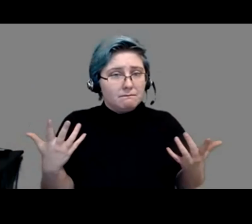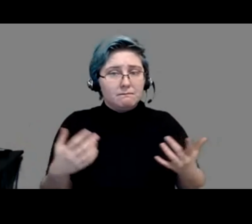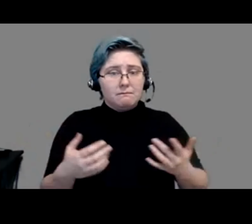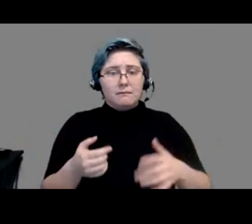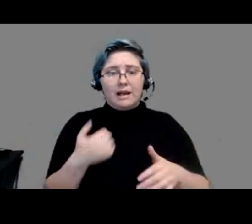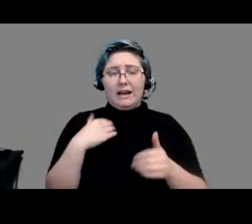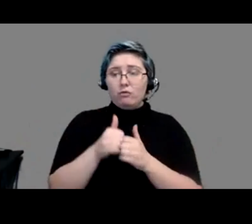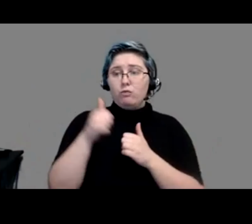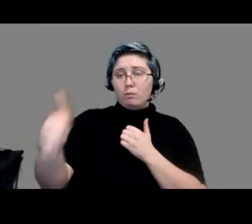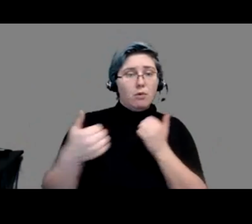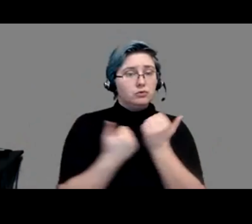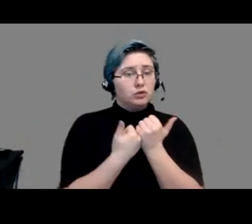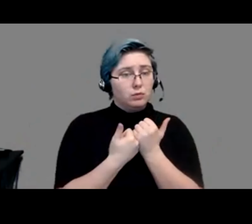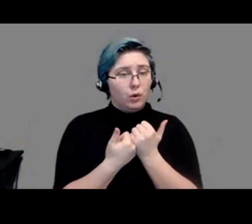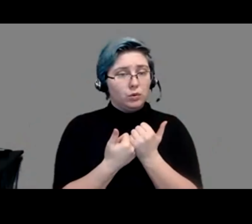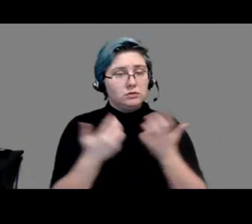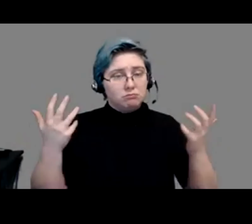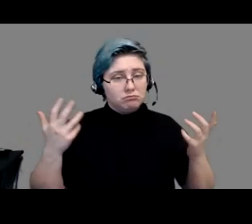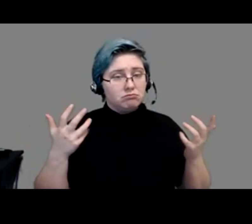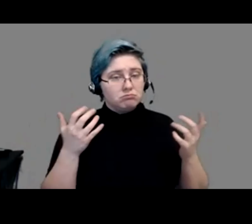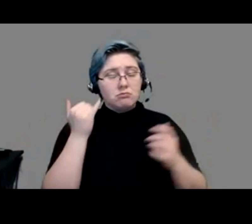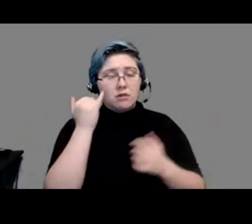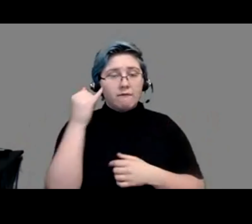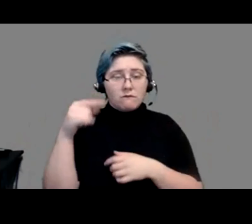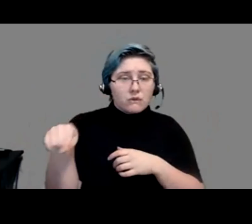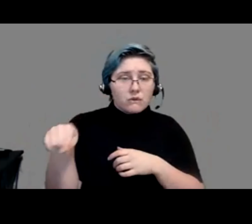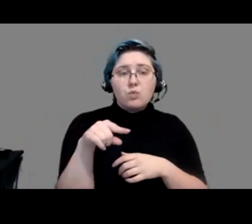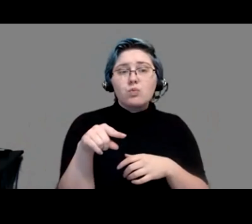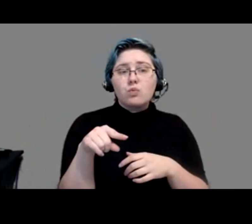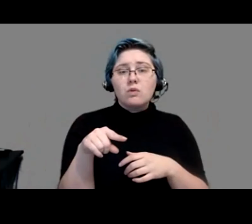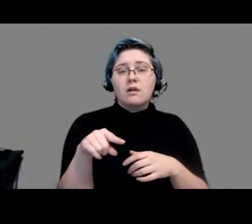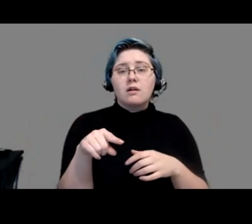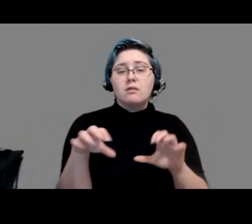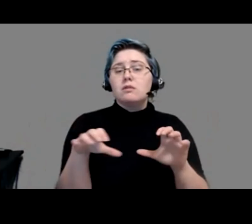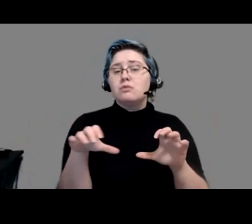remote supports. So if you do